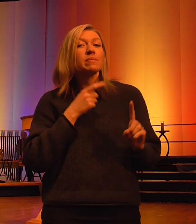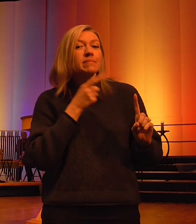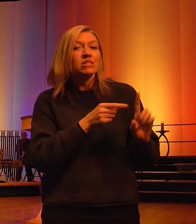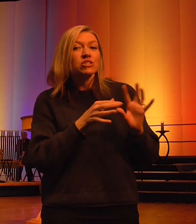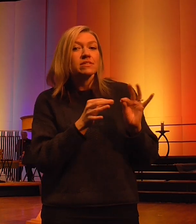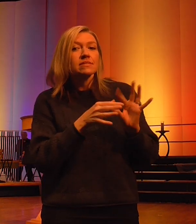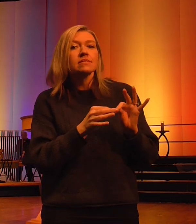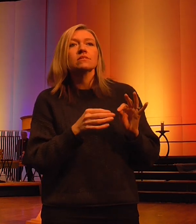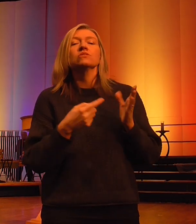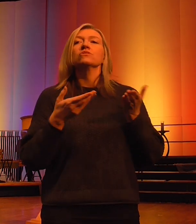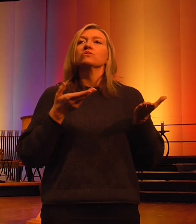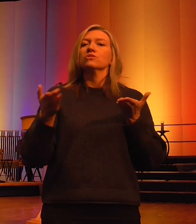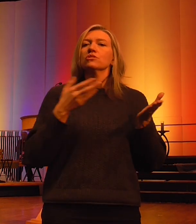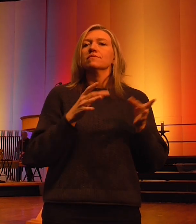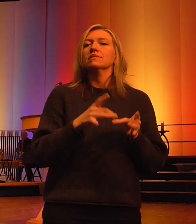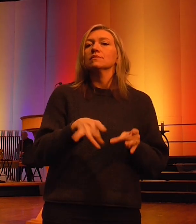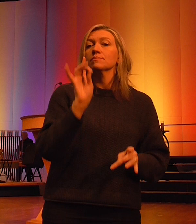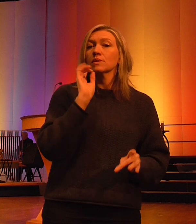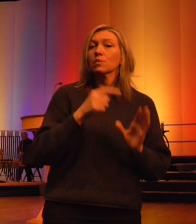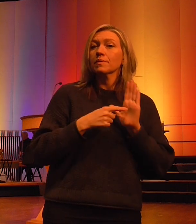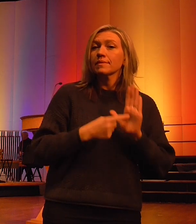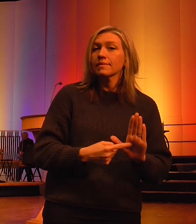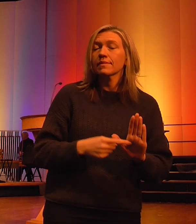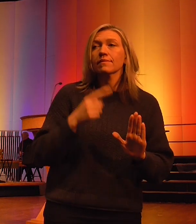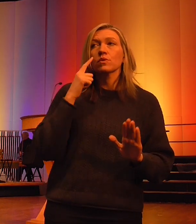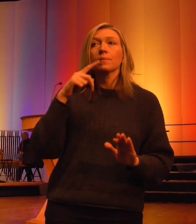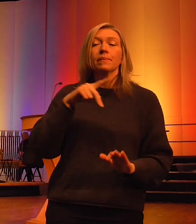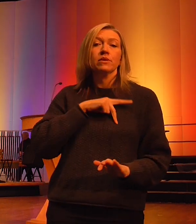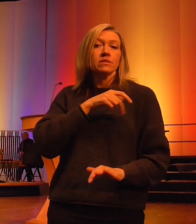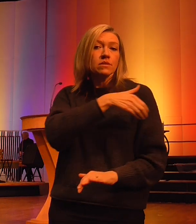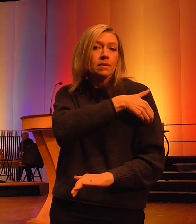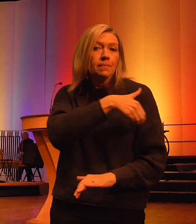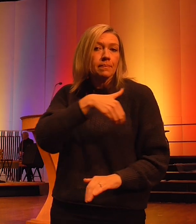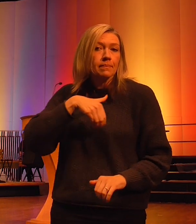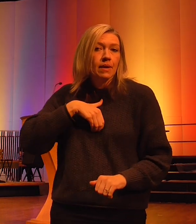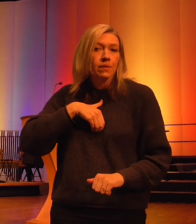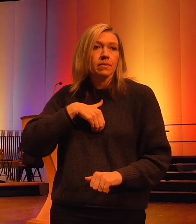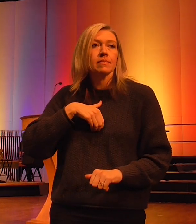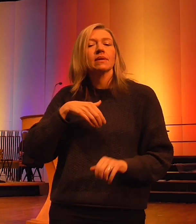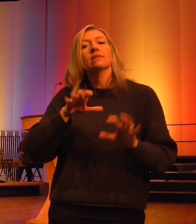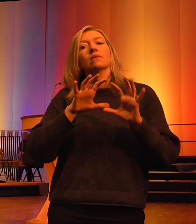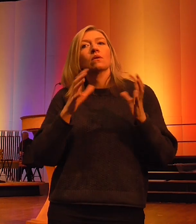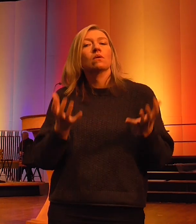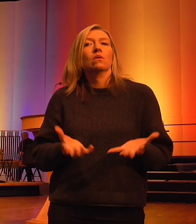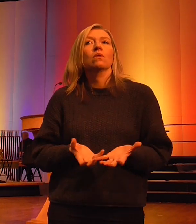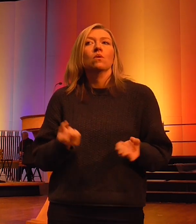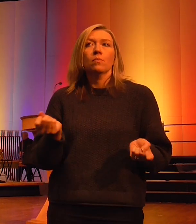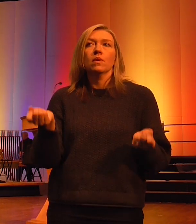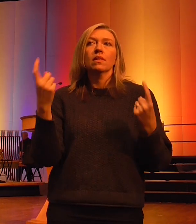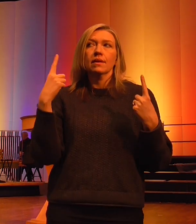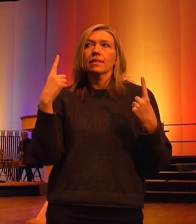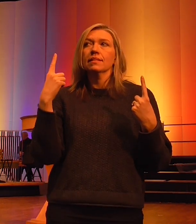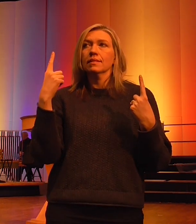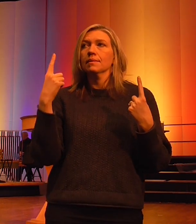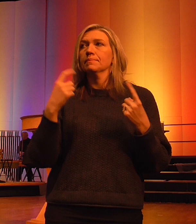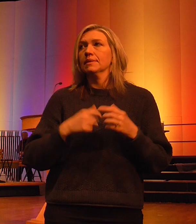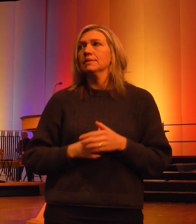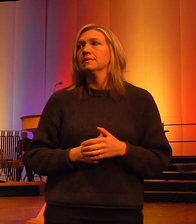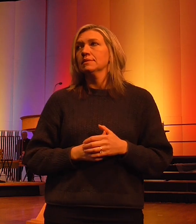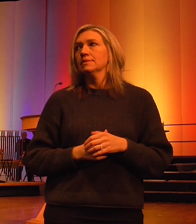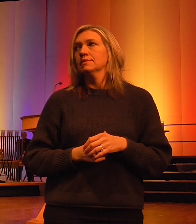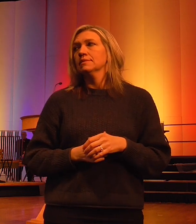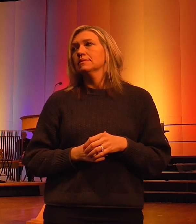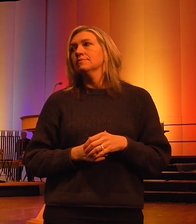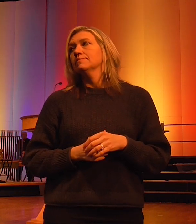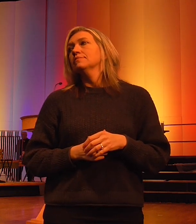mission, to serve as a spiritual beacon for personal empowerment and global